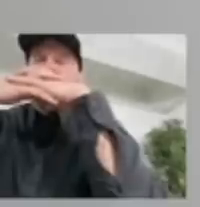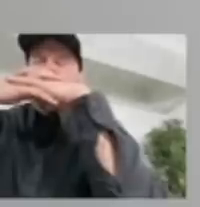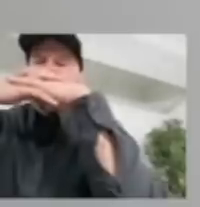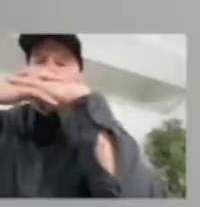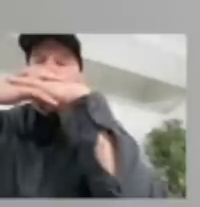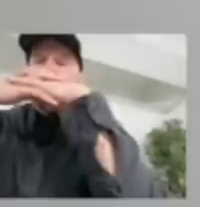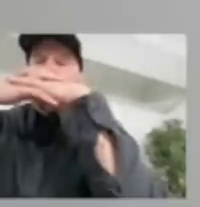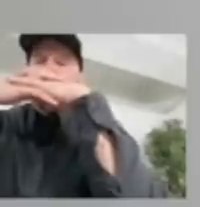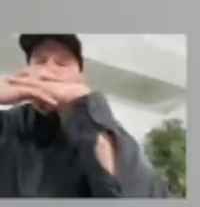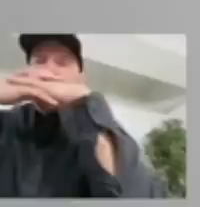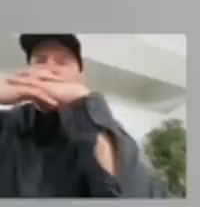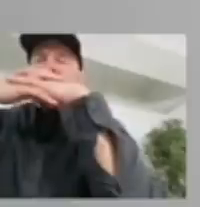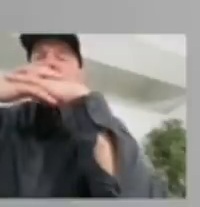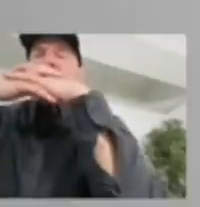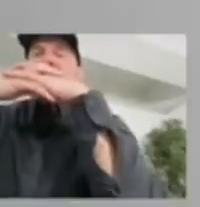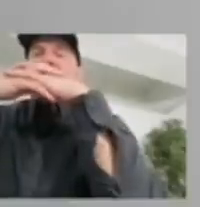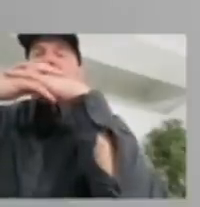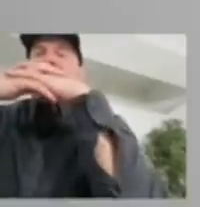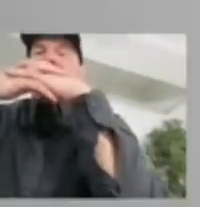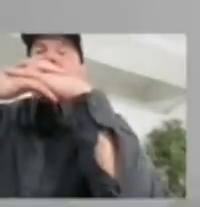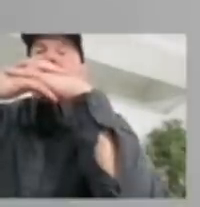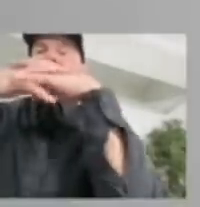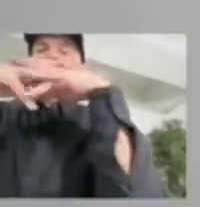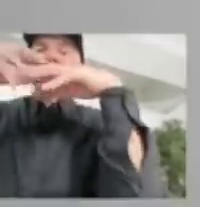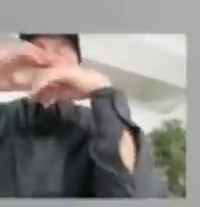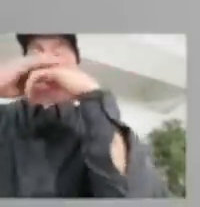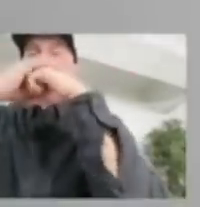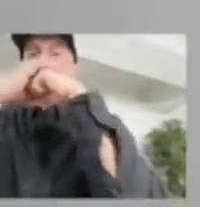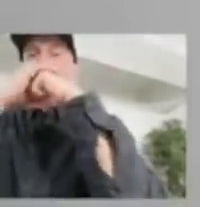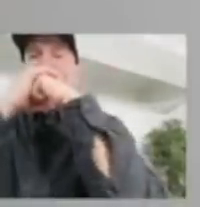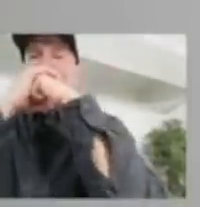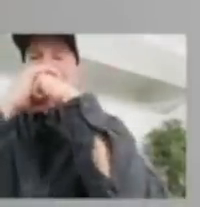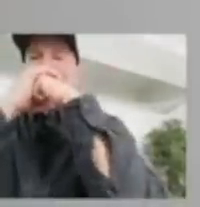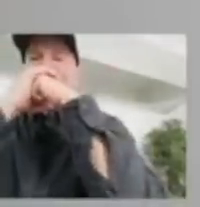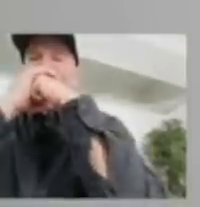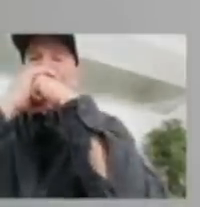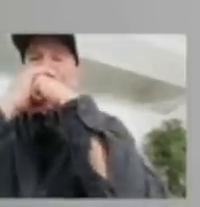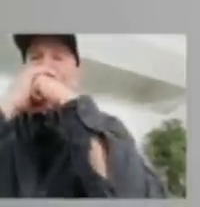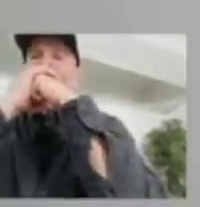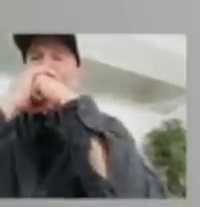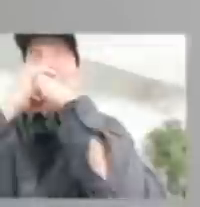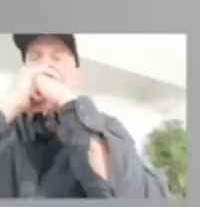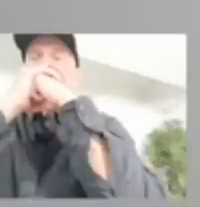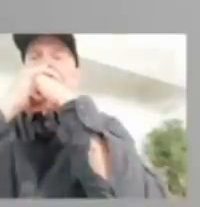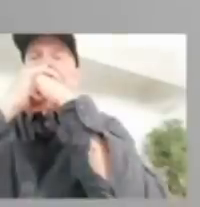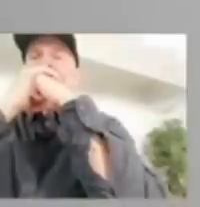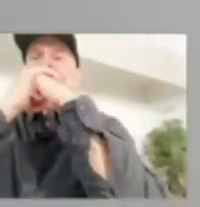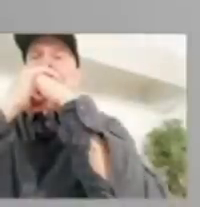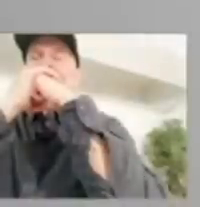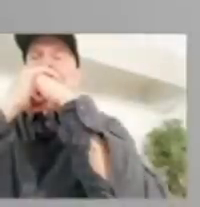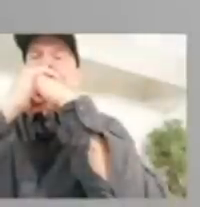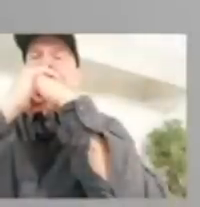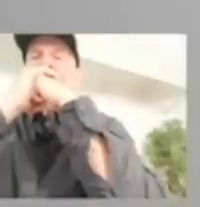But they've had to spend all their development tokens, and the way the regulations work this winter is you can only change one or two things by spending two